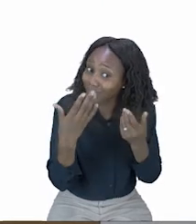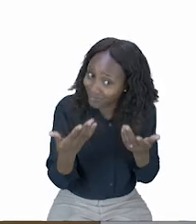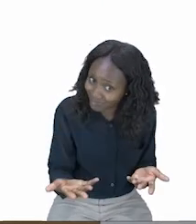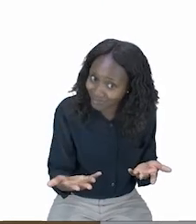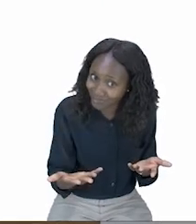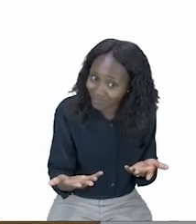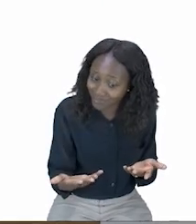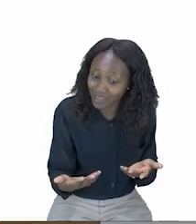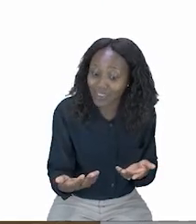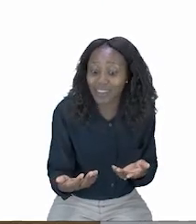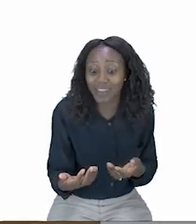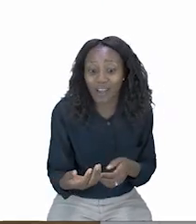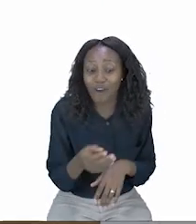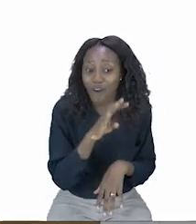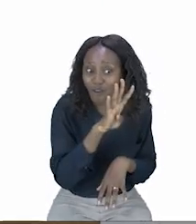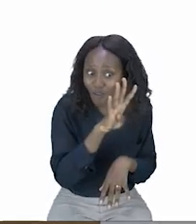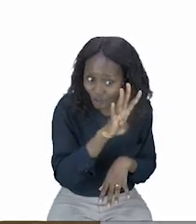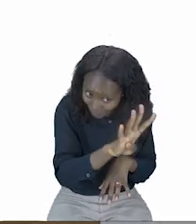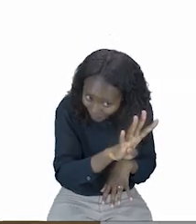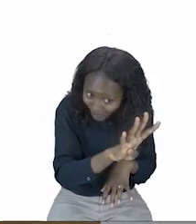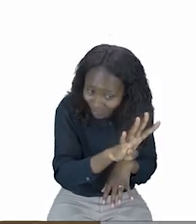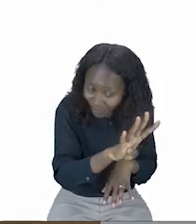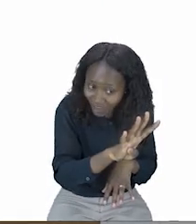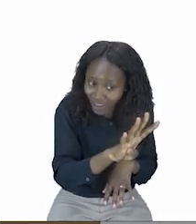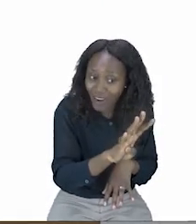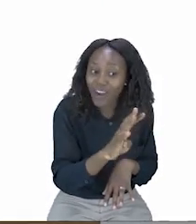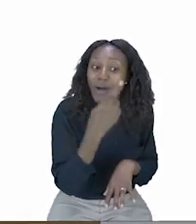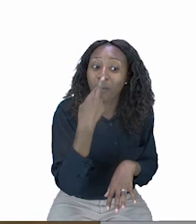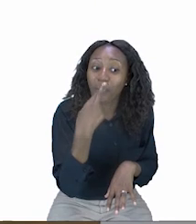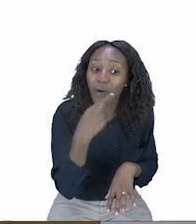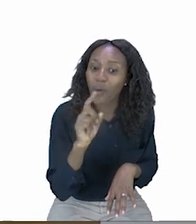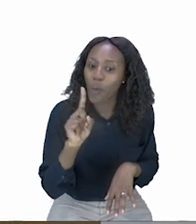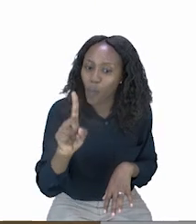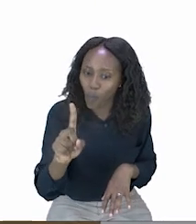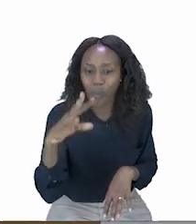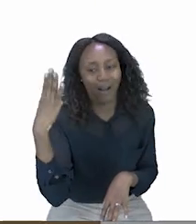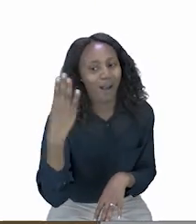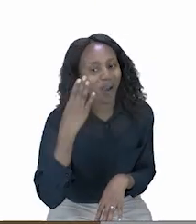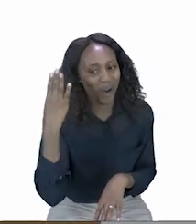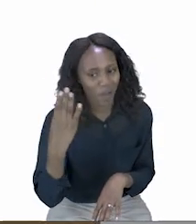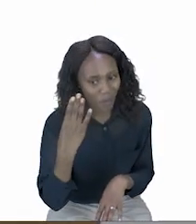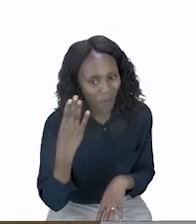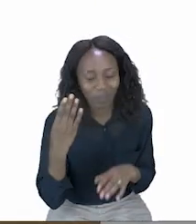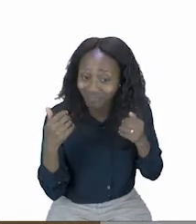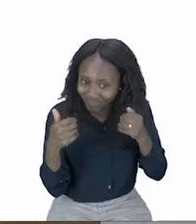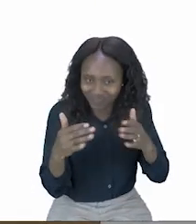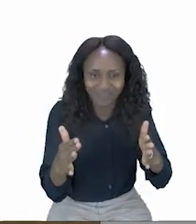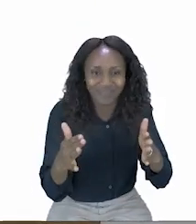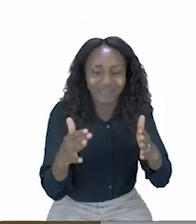have 4 continuous counters and 1 answer counter. So let's do it together.